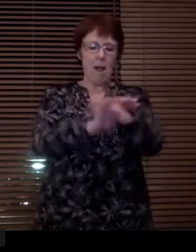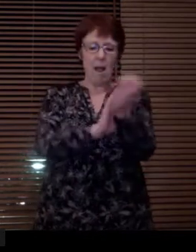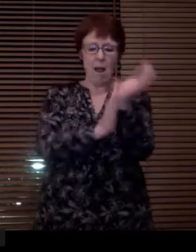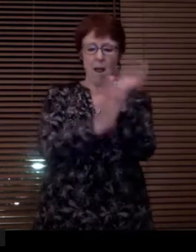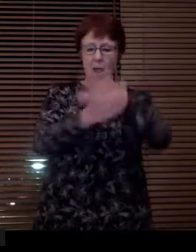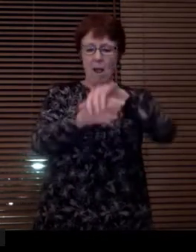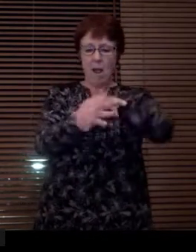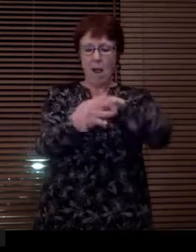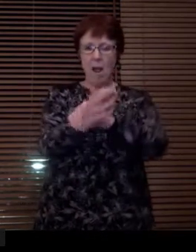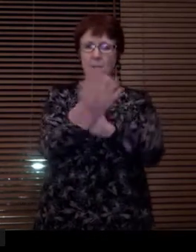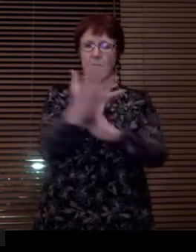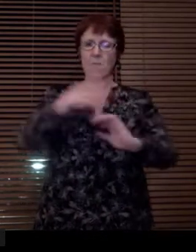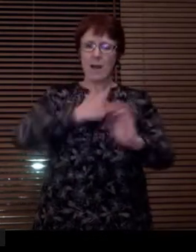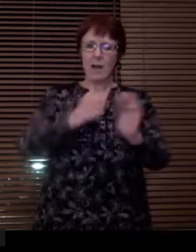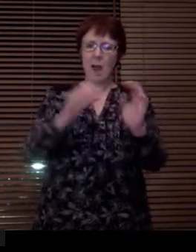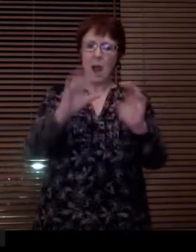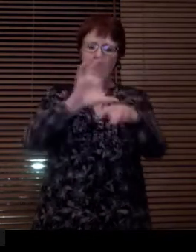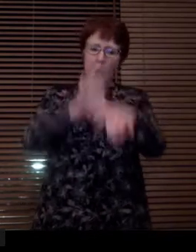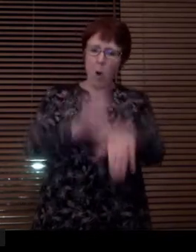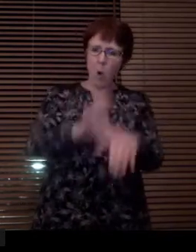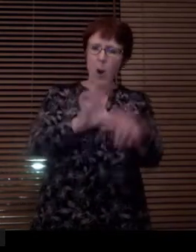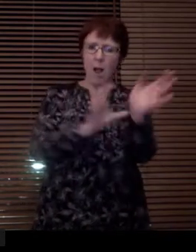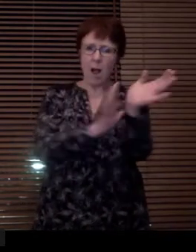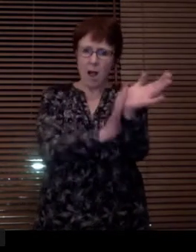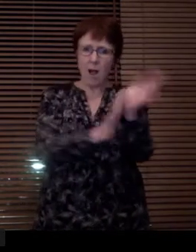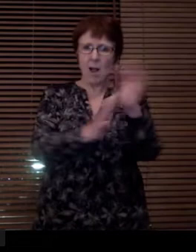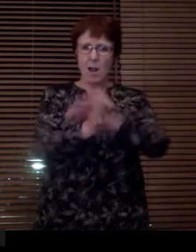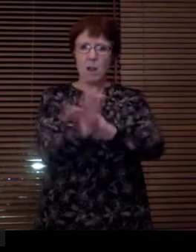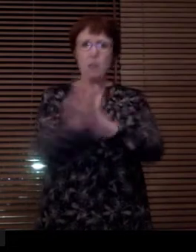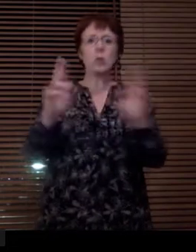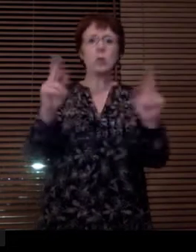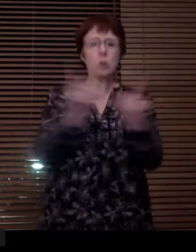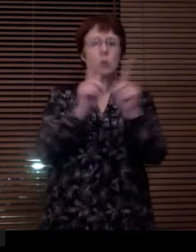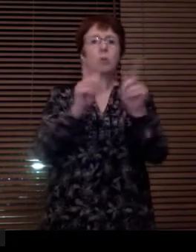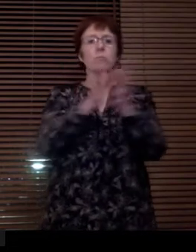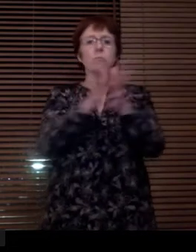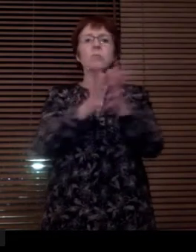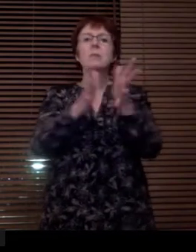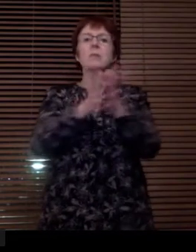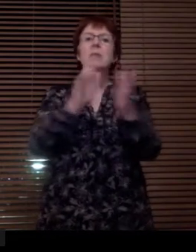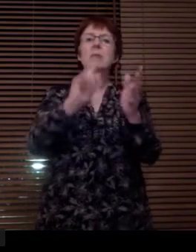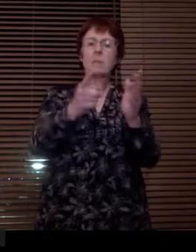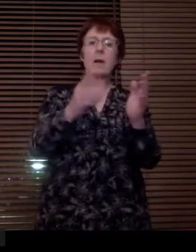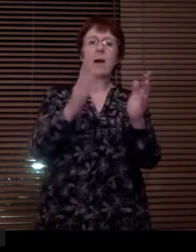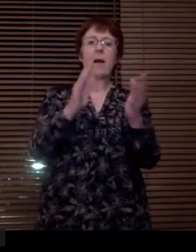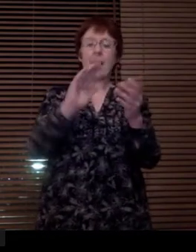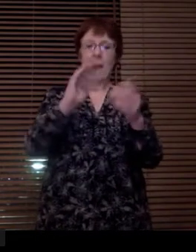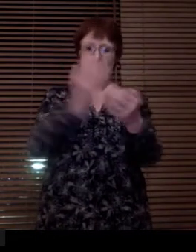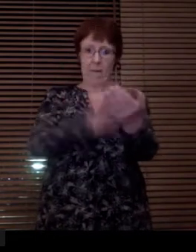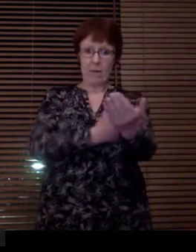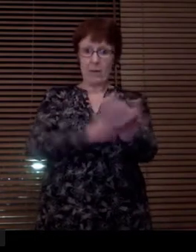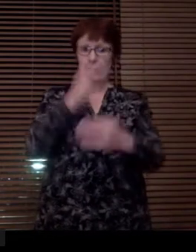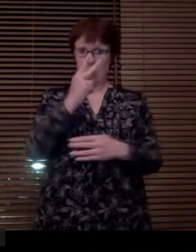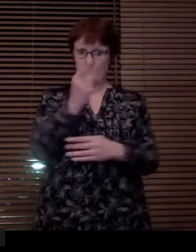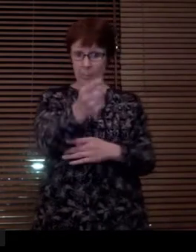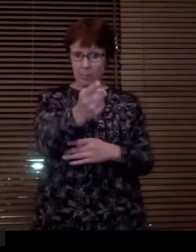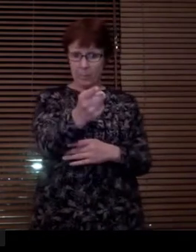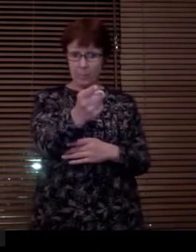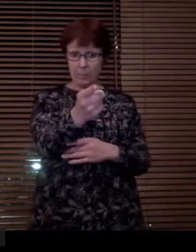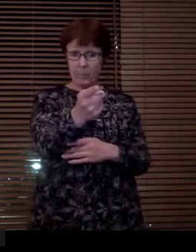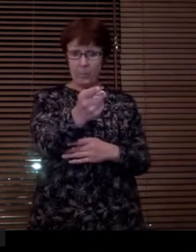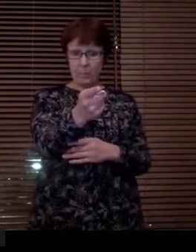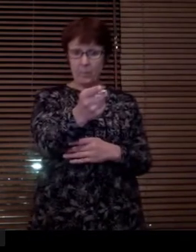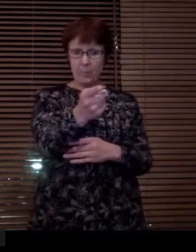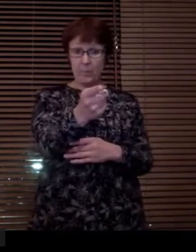a lot of strain, a lot of pressure. So I'm going to take you through just quickly a minute, a couple of exercises. So we're going to start clasping the fingers together and just